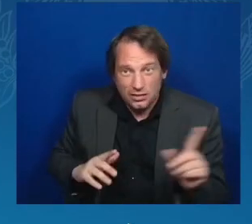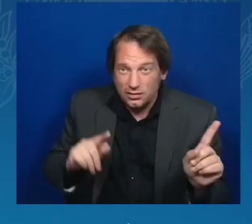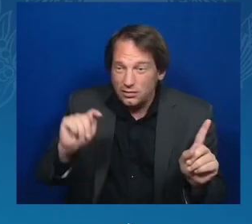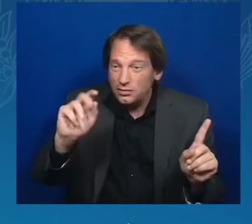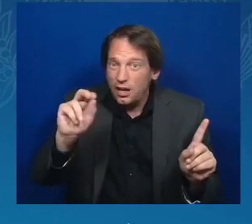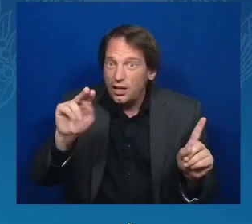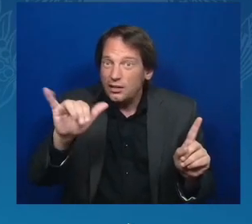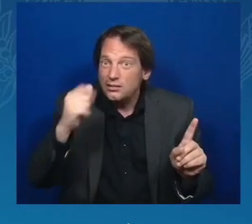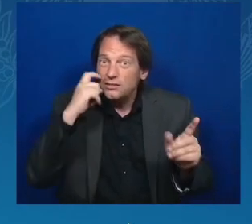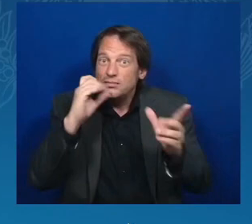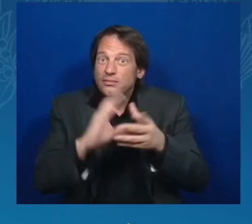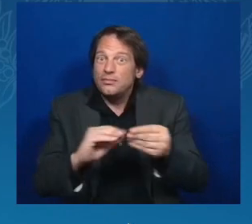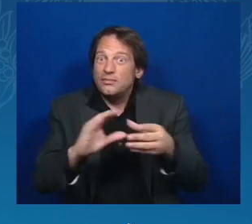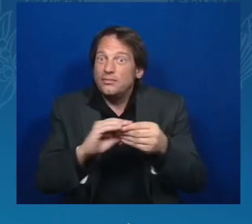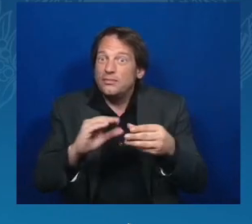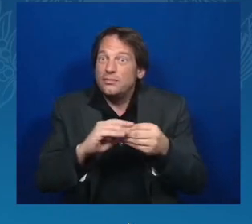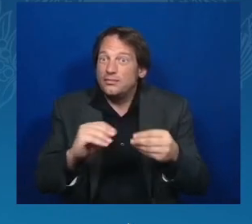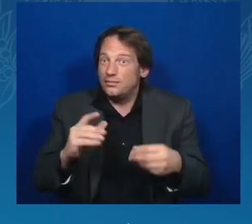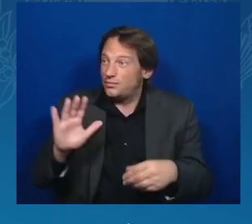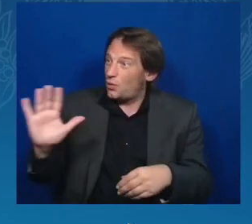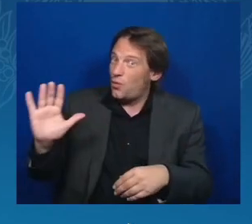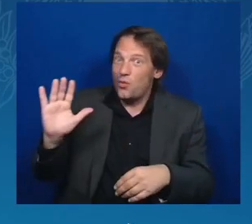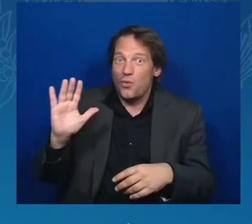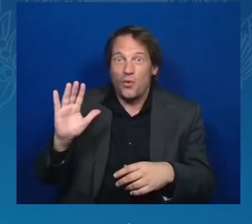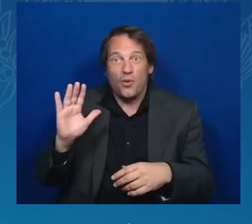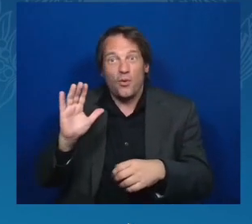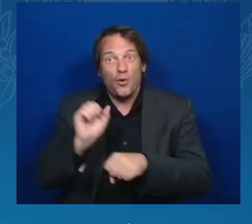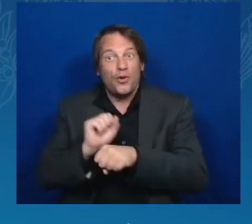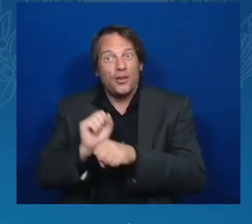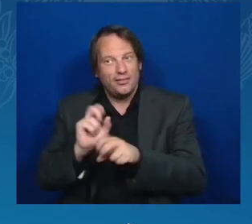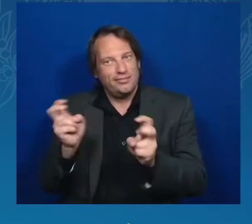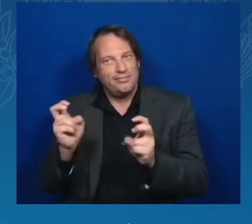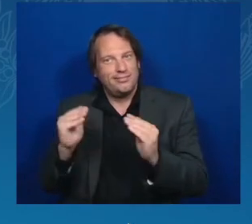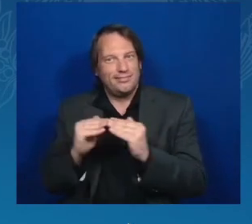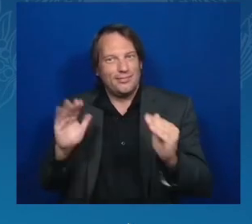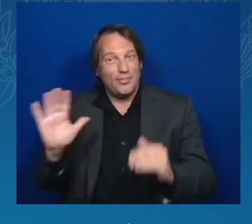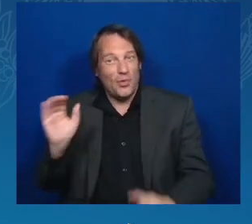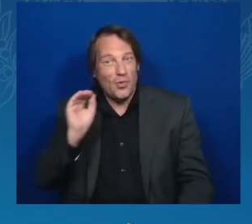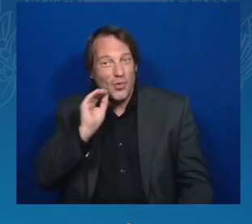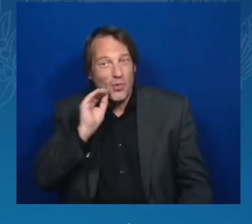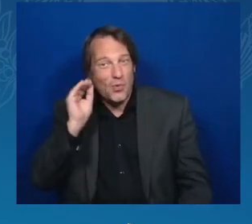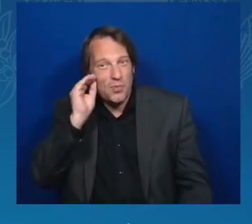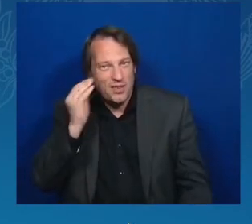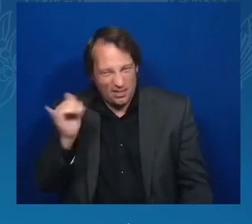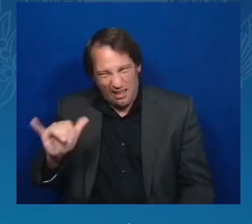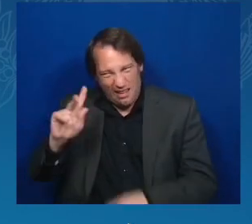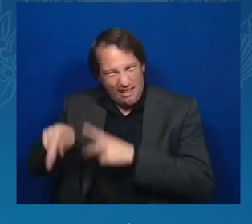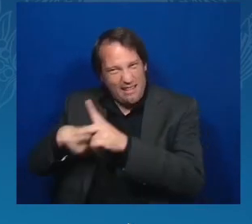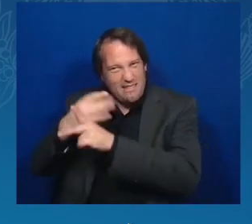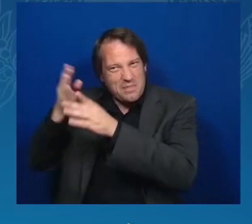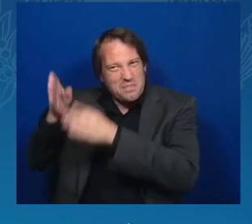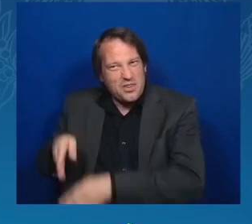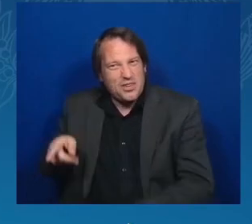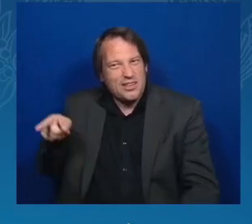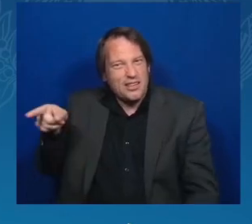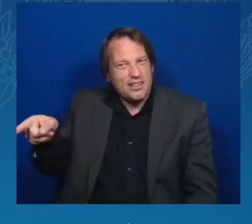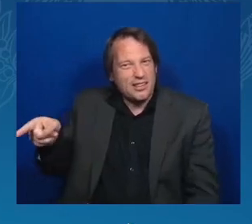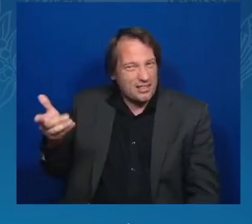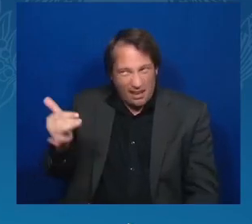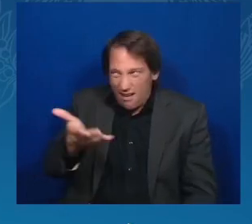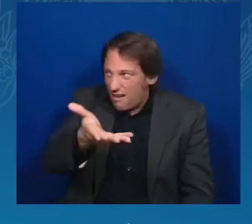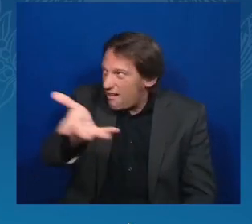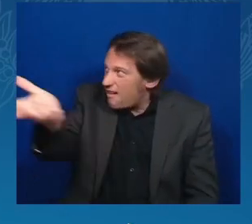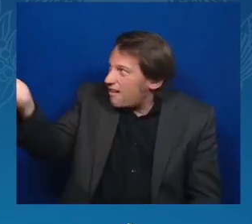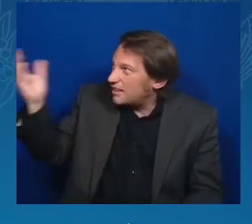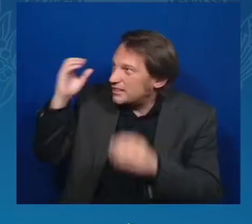the kind of person that you are and that our teachers are, that you give of yourself as though the children that you are teaching are